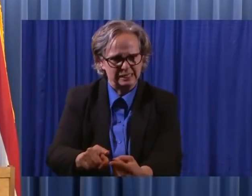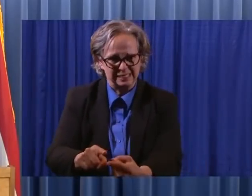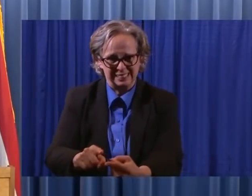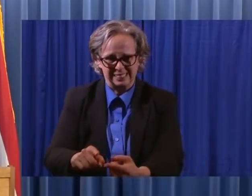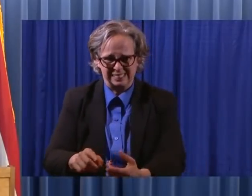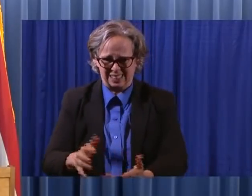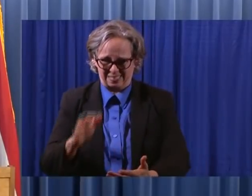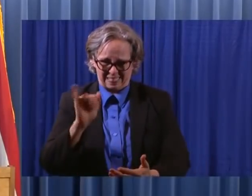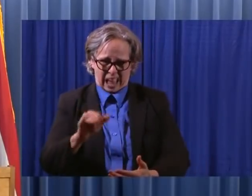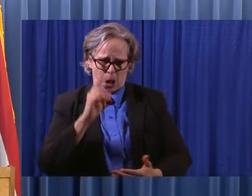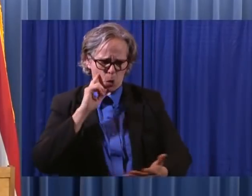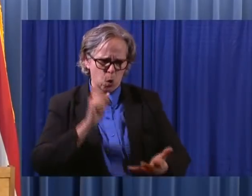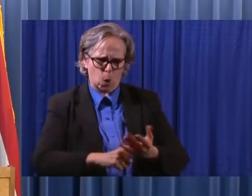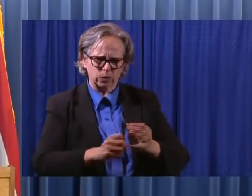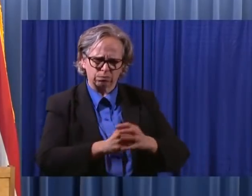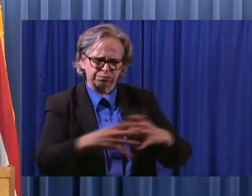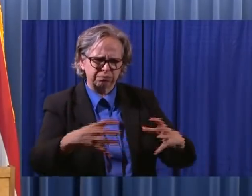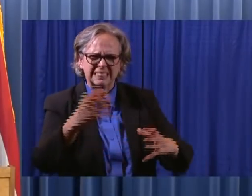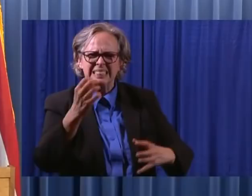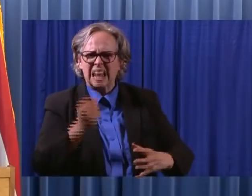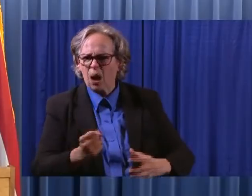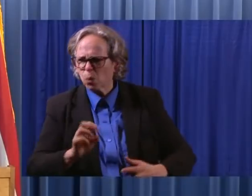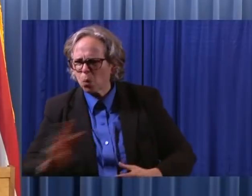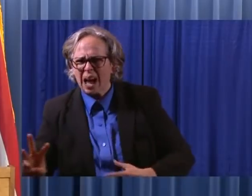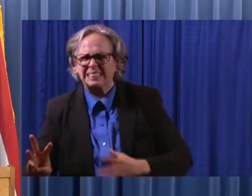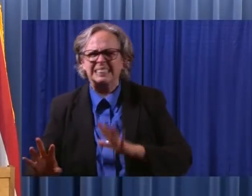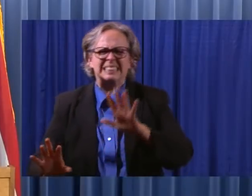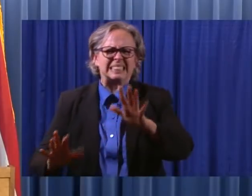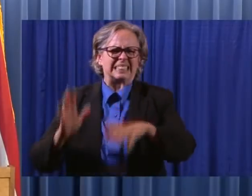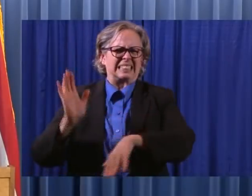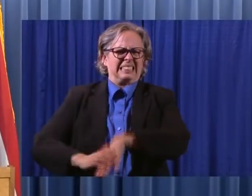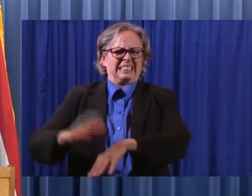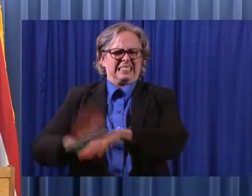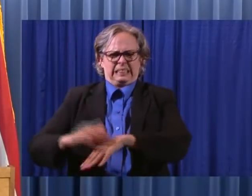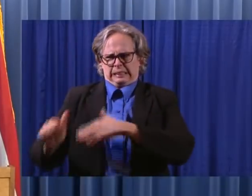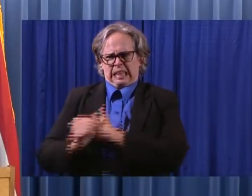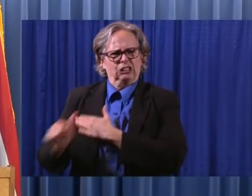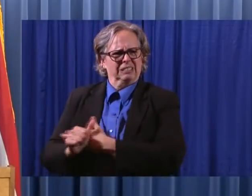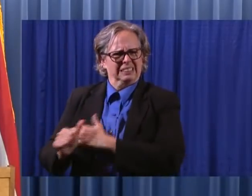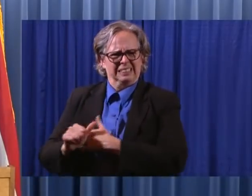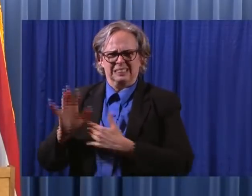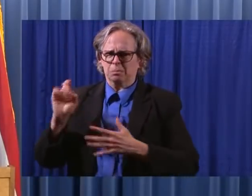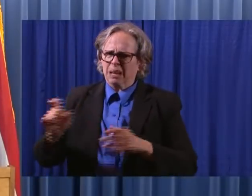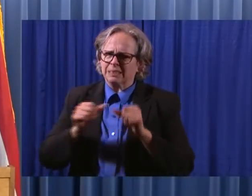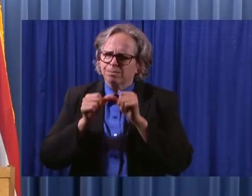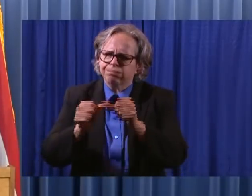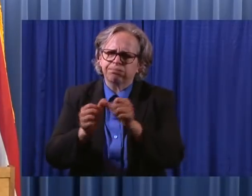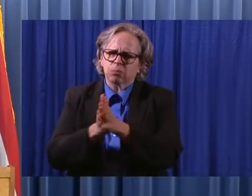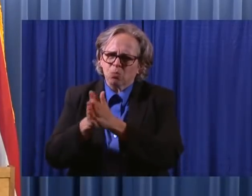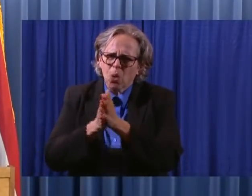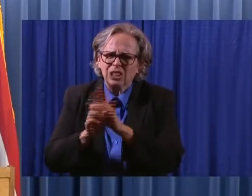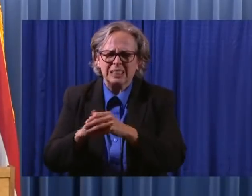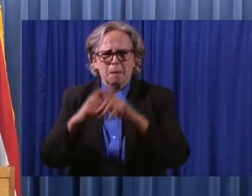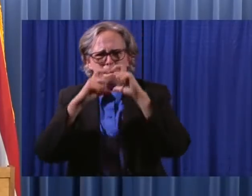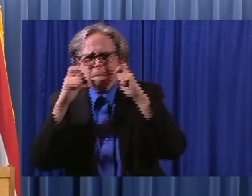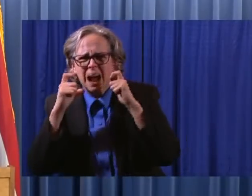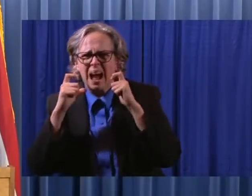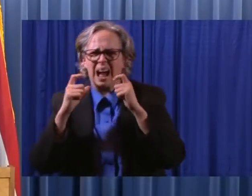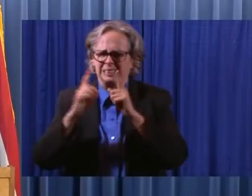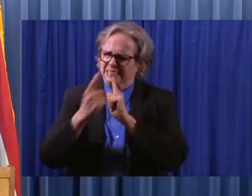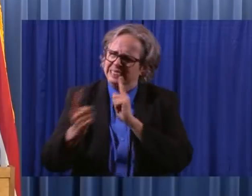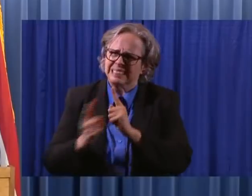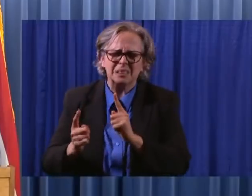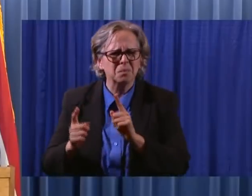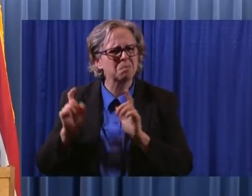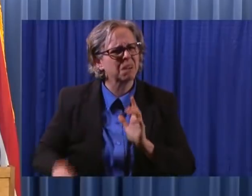distancing, making sure that you're not in contact. I think it's reminders that, unfortunately, there are people who are infected who